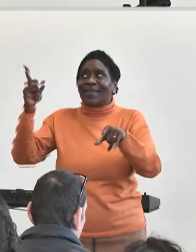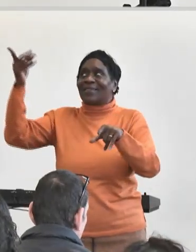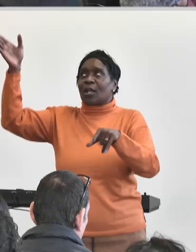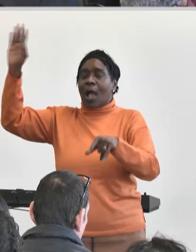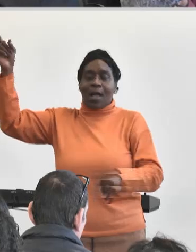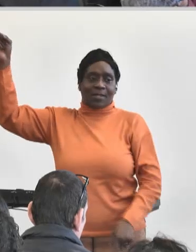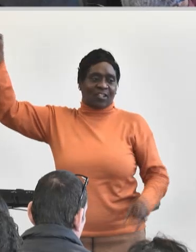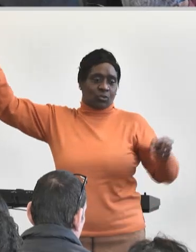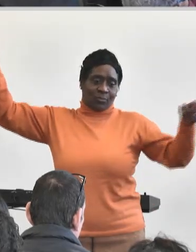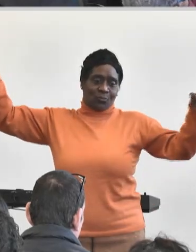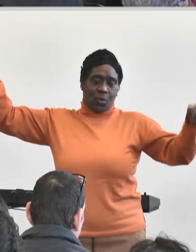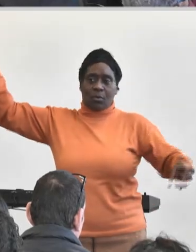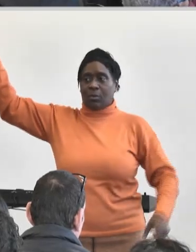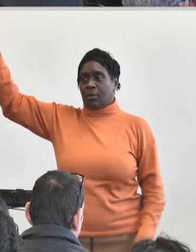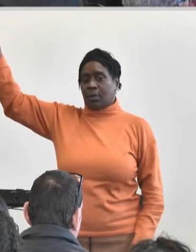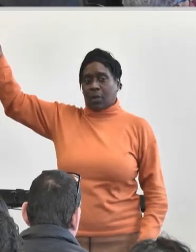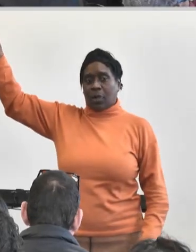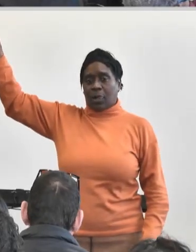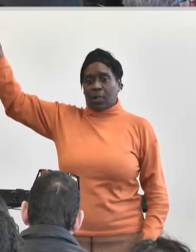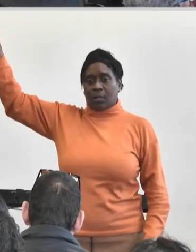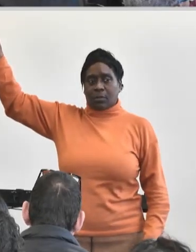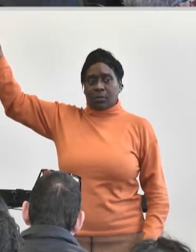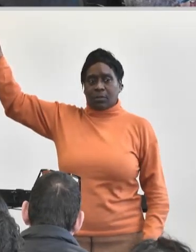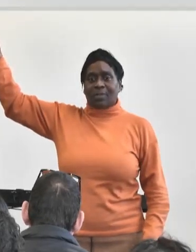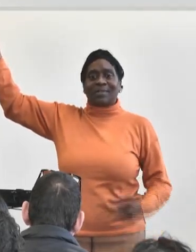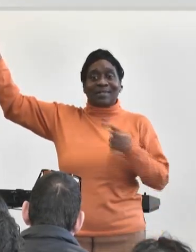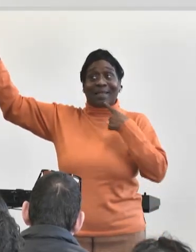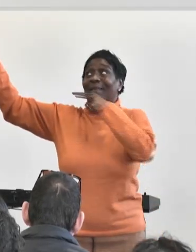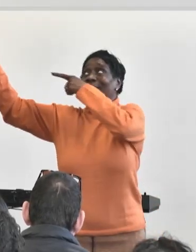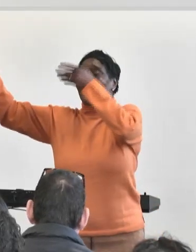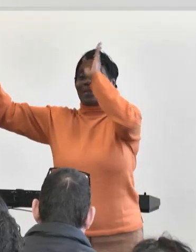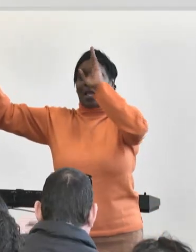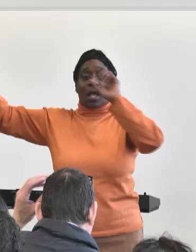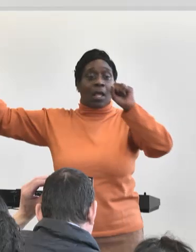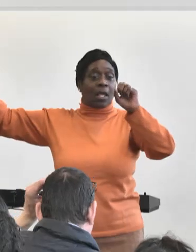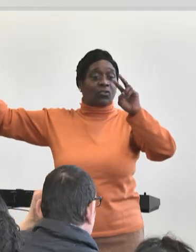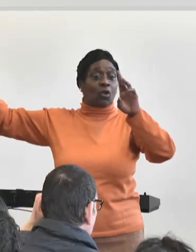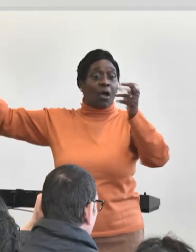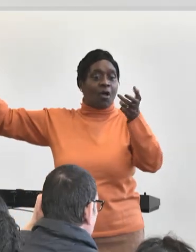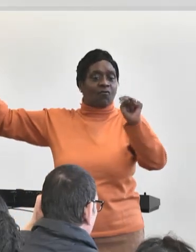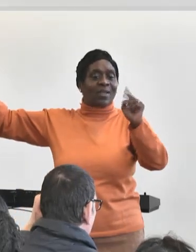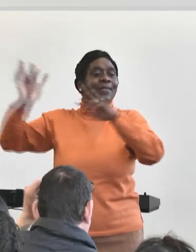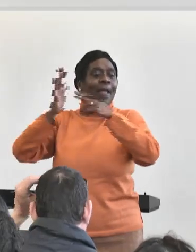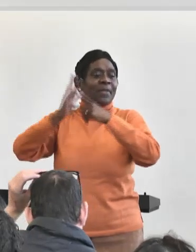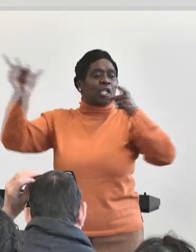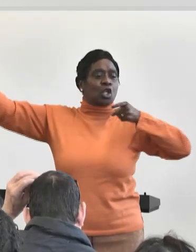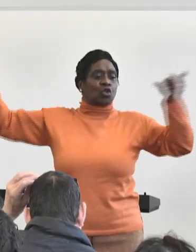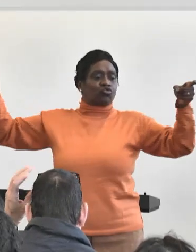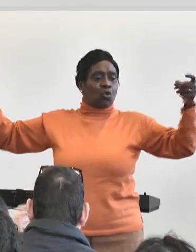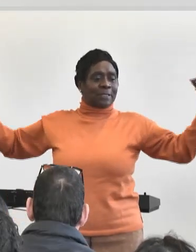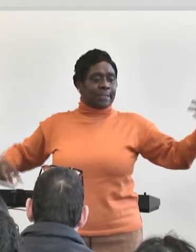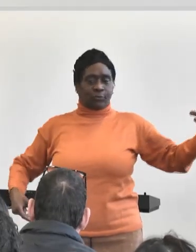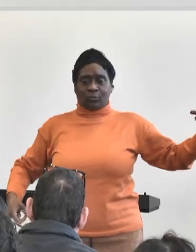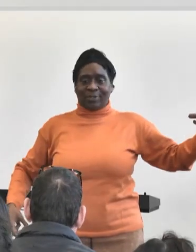les aseguro que hay un Dios soberano. And that for to say that he is sovereign, para decir que él es soberano, means that he controls history. Quiere decir que él